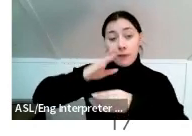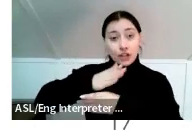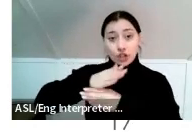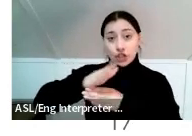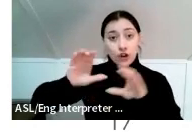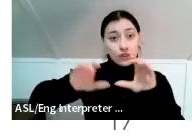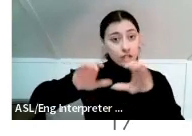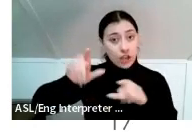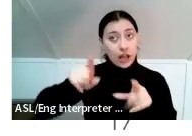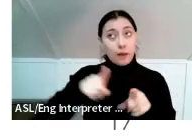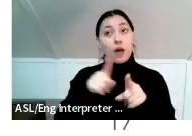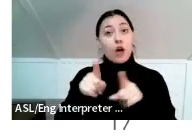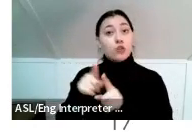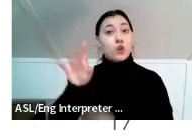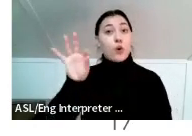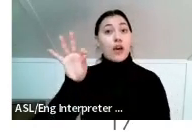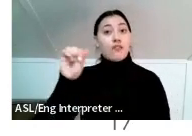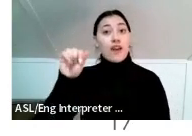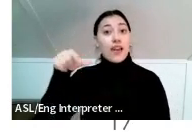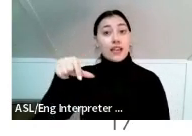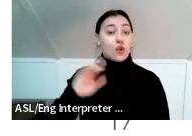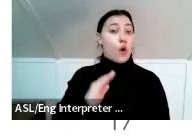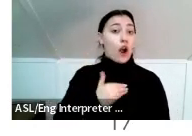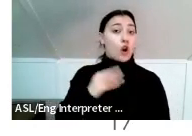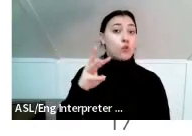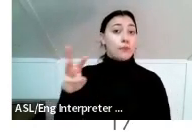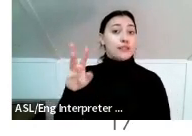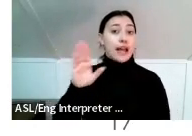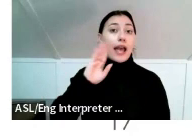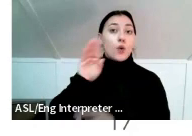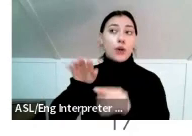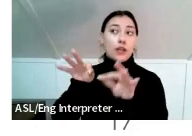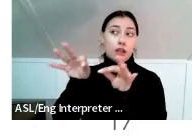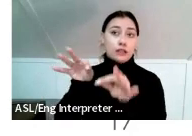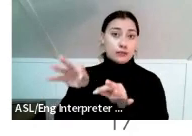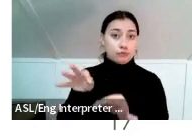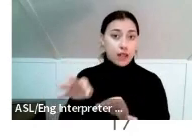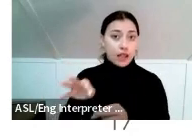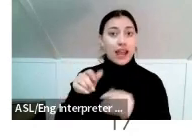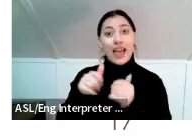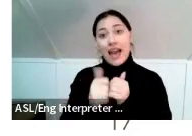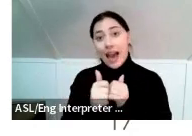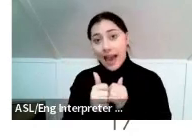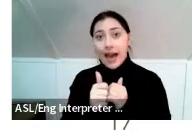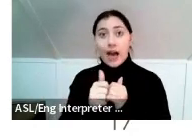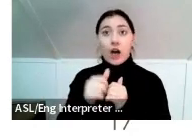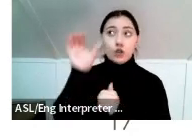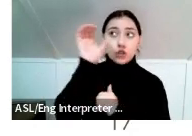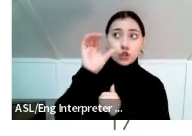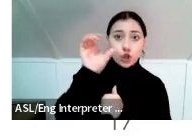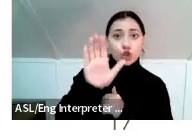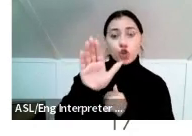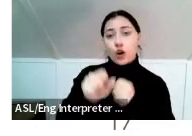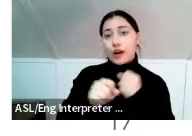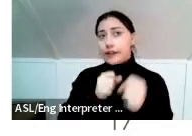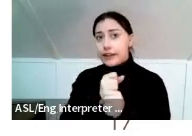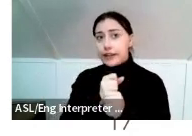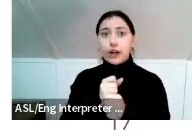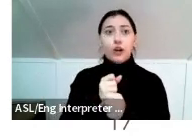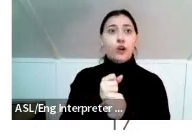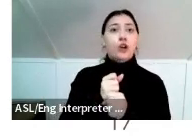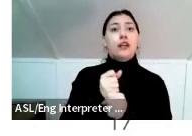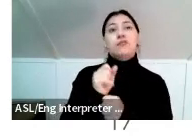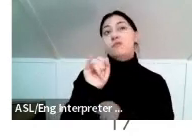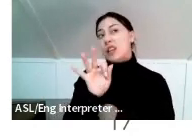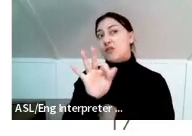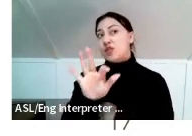information in our frequently asked questions page on our website that explains how to look up what your year is if you happen to be an